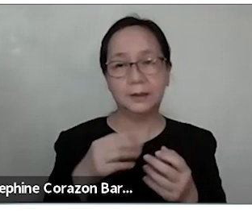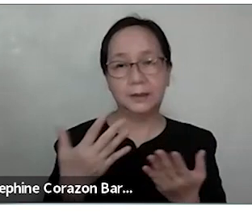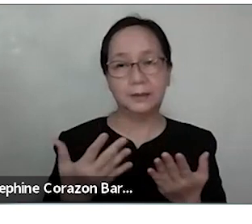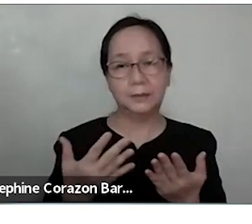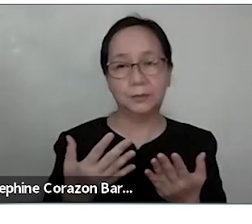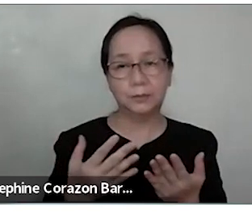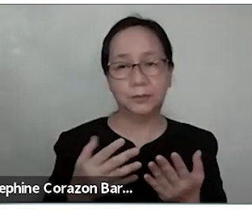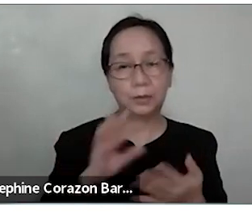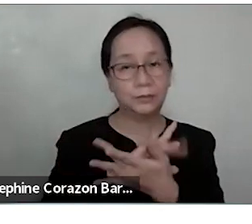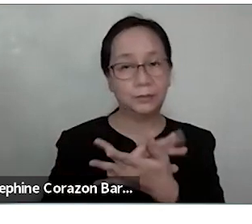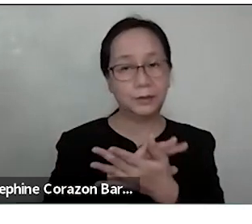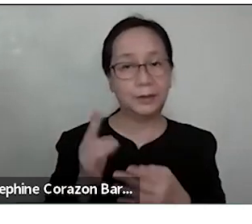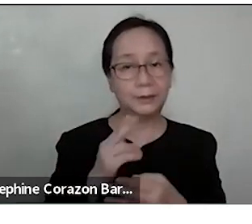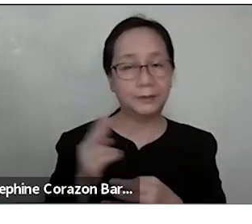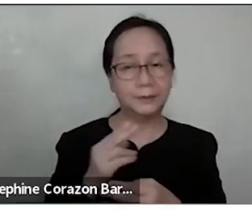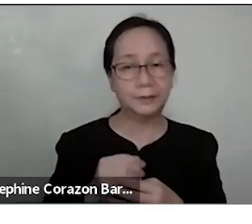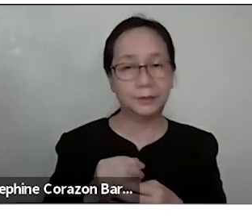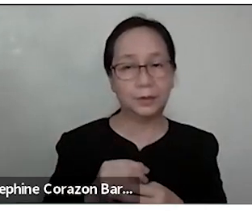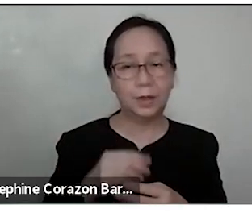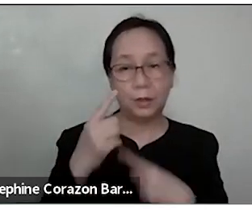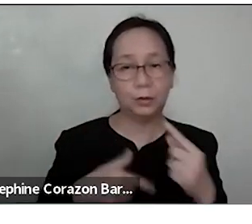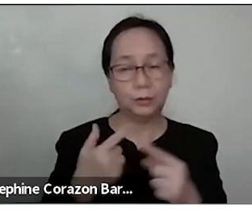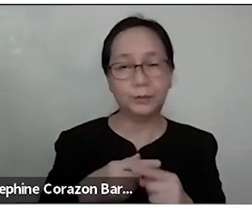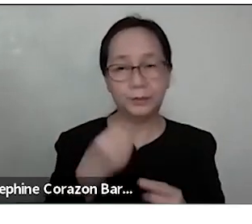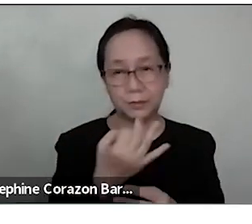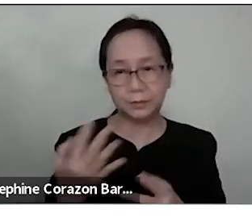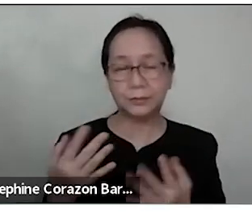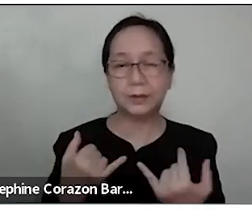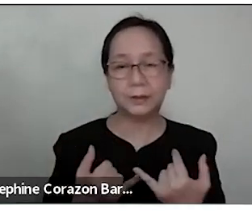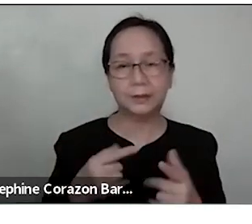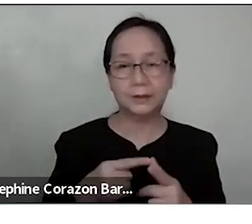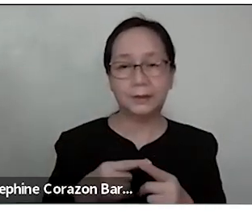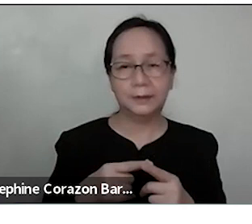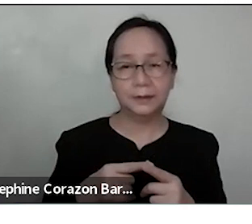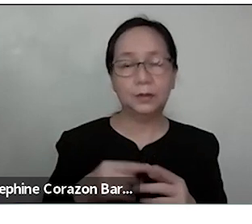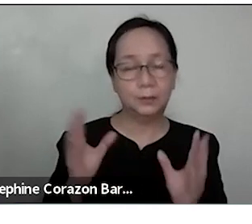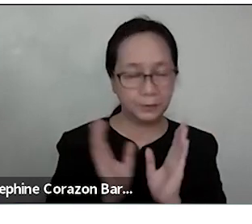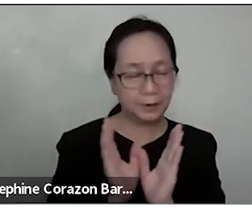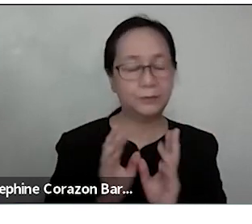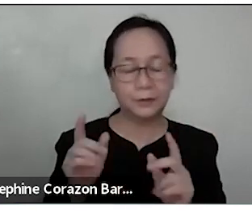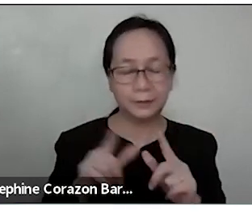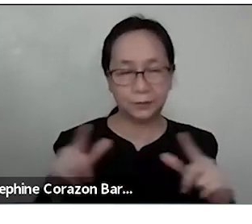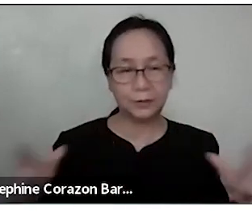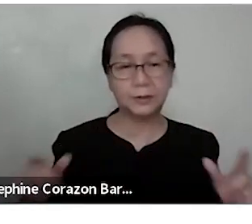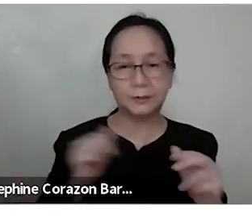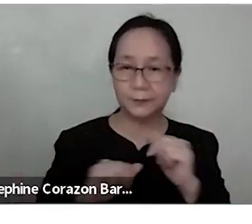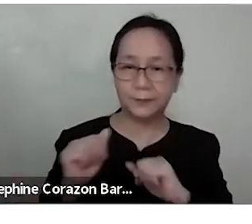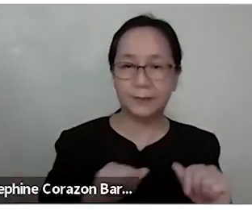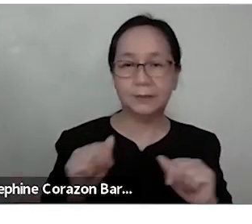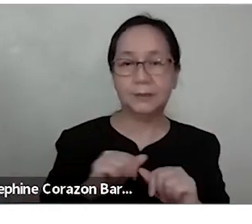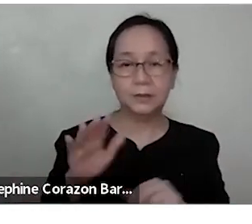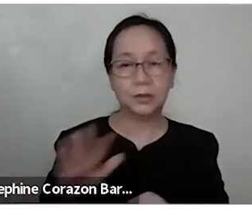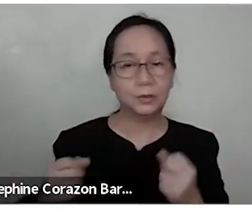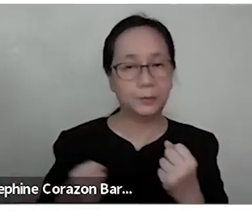the COVID under 19 Global Survey, and the national level or community level activities by child-led groups